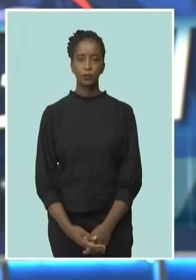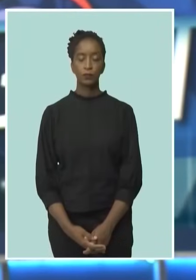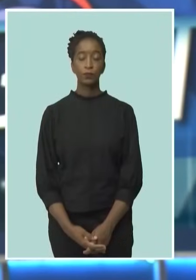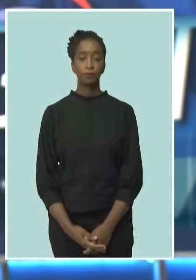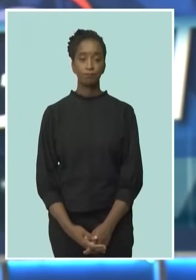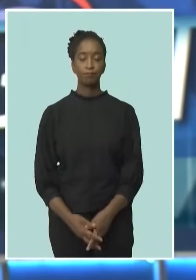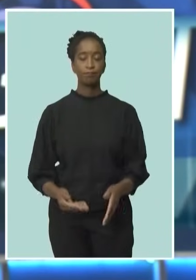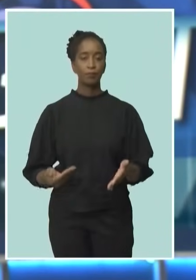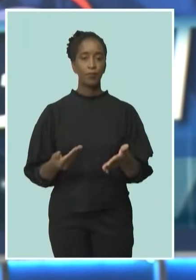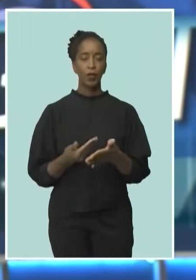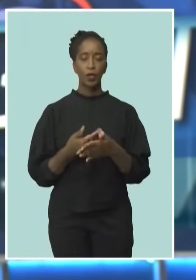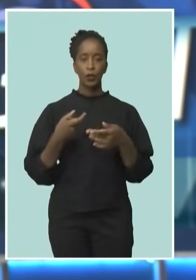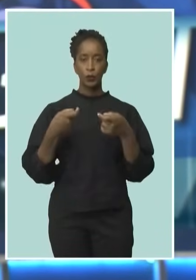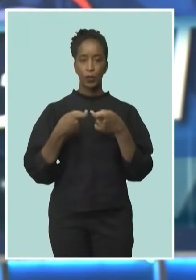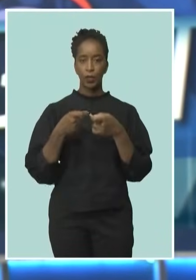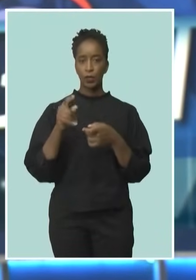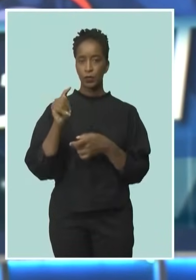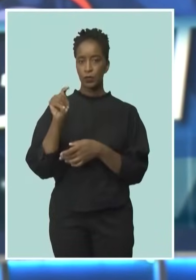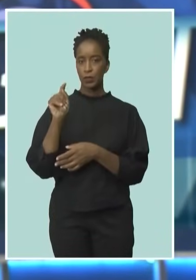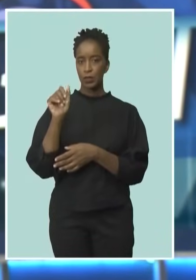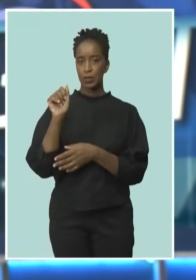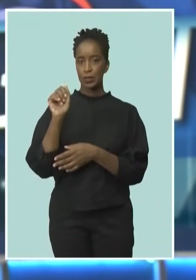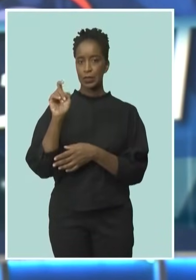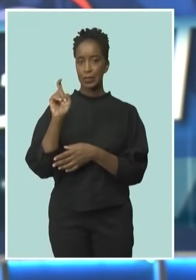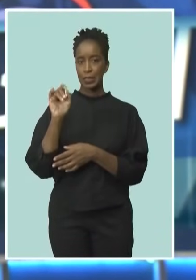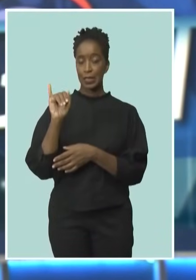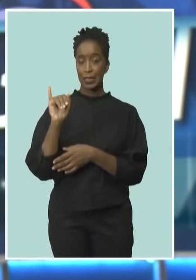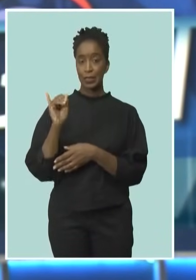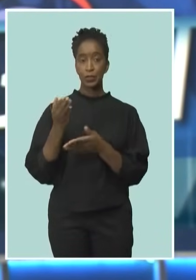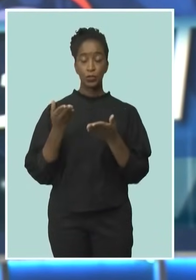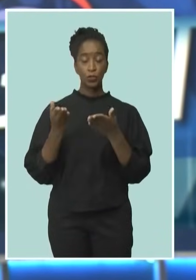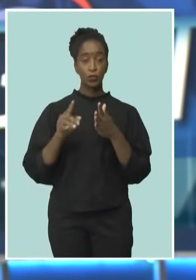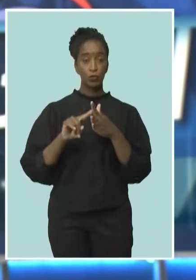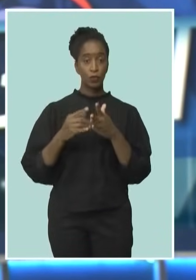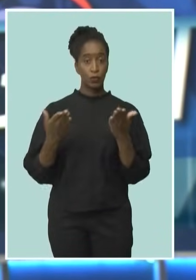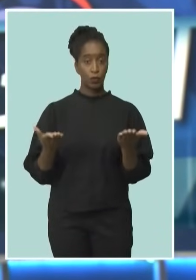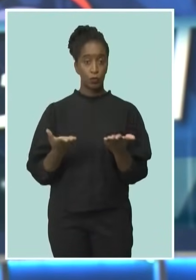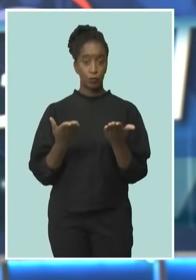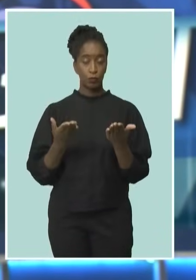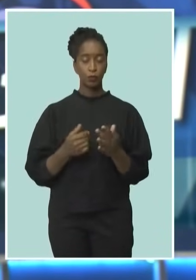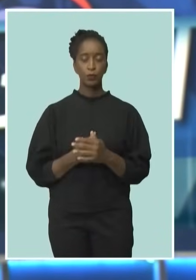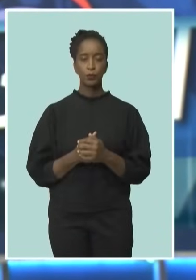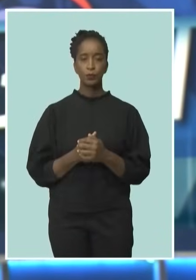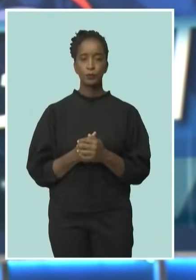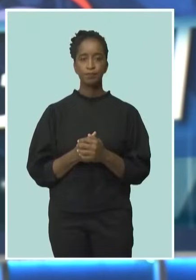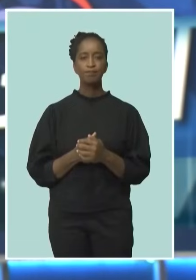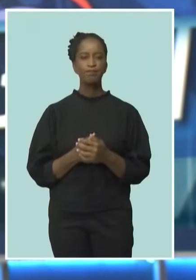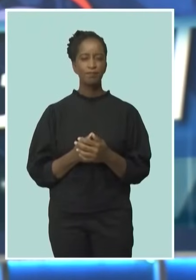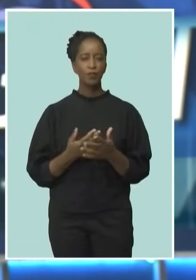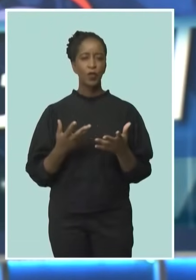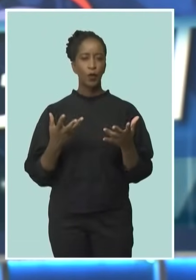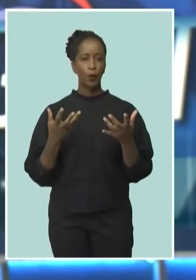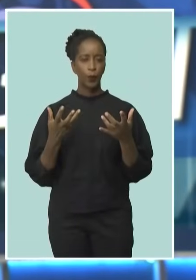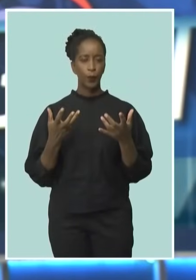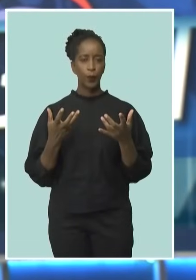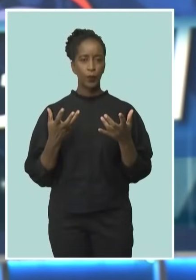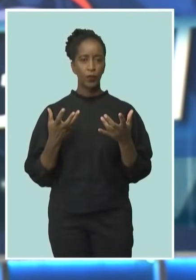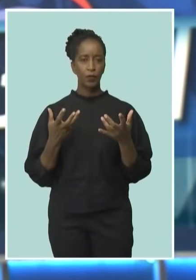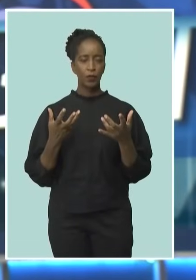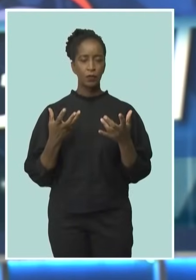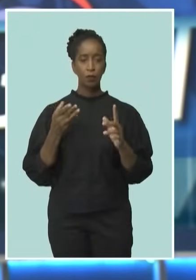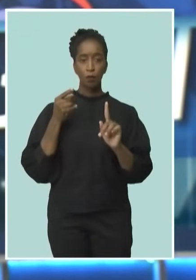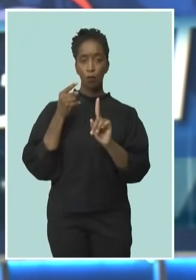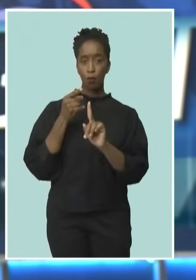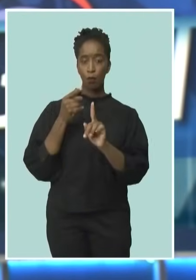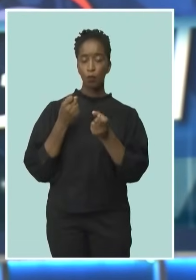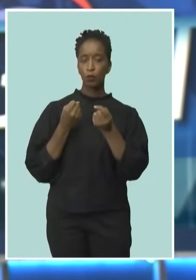A new electric taxi service has been rolled out in Barbados. It's an initiative expected to breathe new life in the public transport